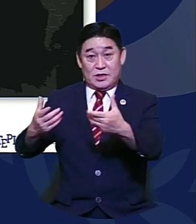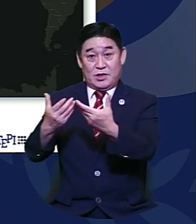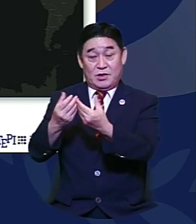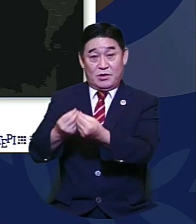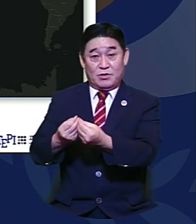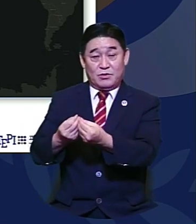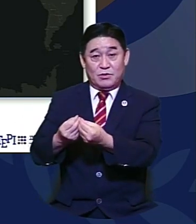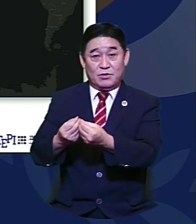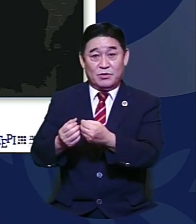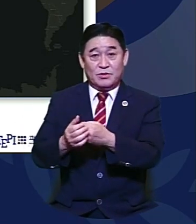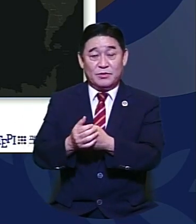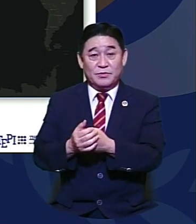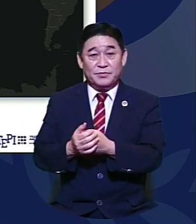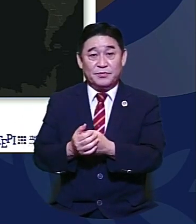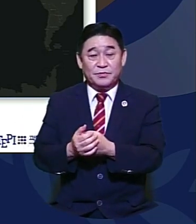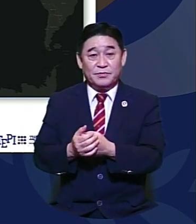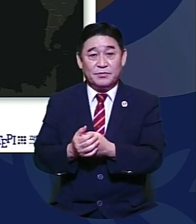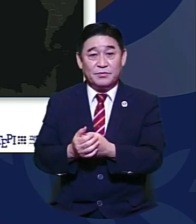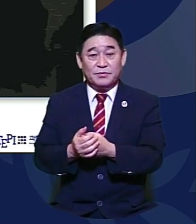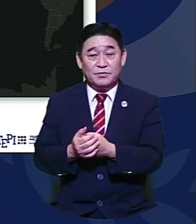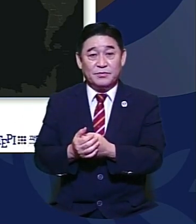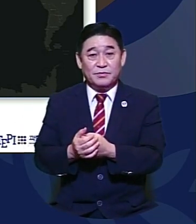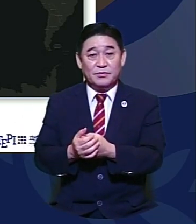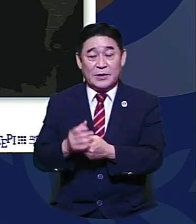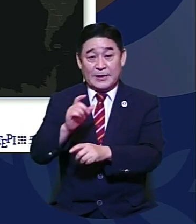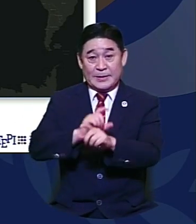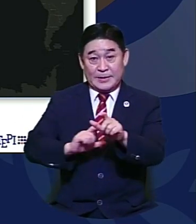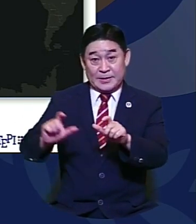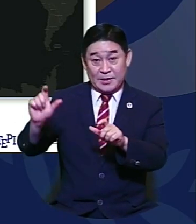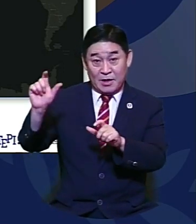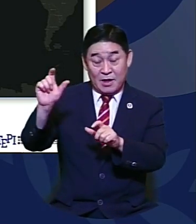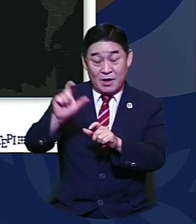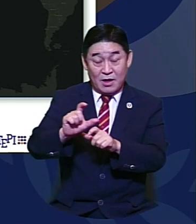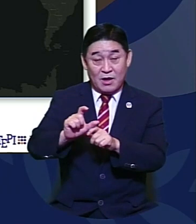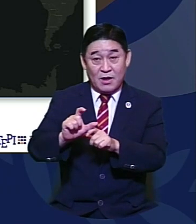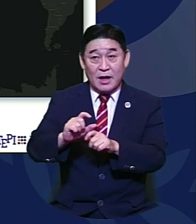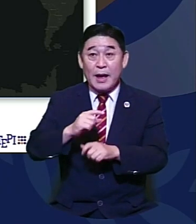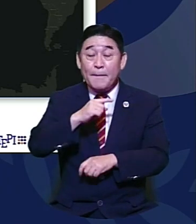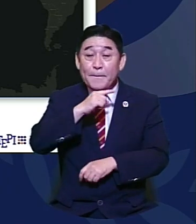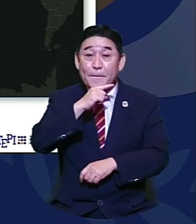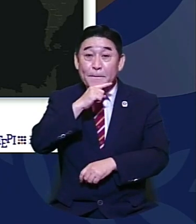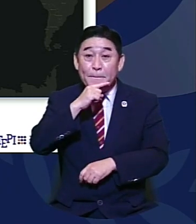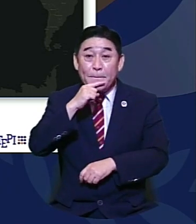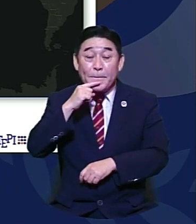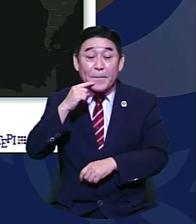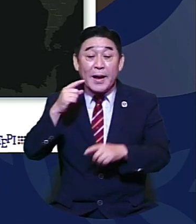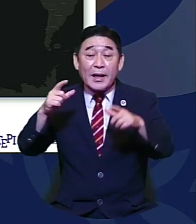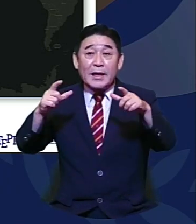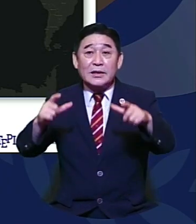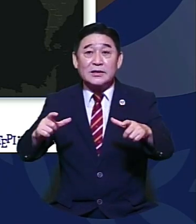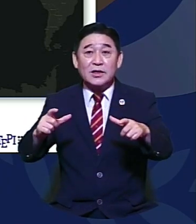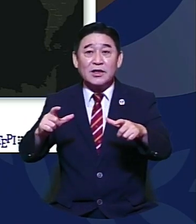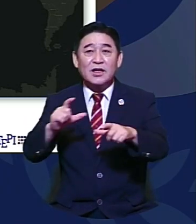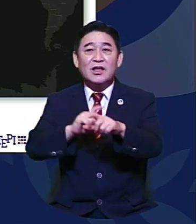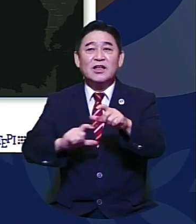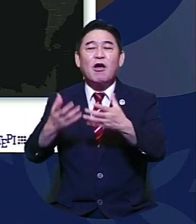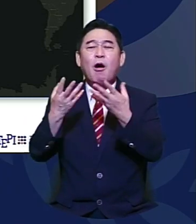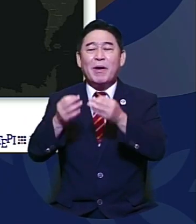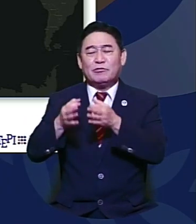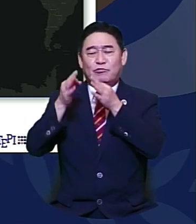invest more, or they provide more assistance to this region. And they have to figure out where the schools are. And